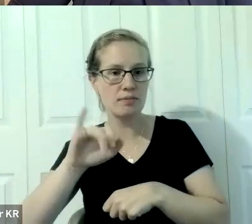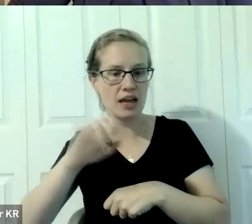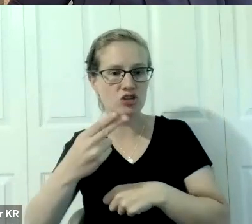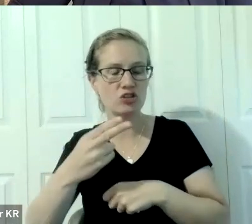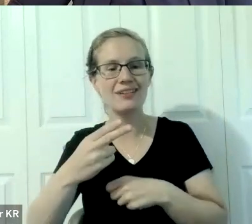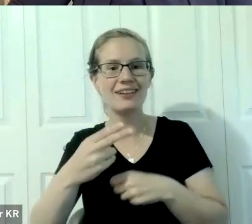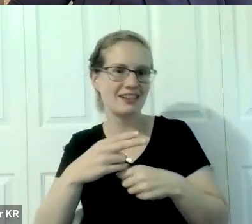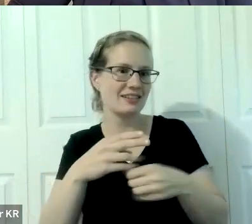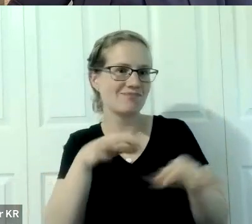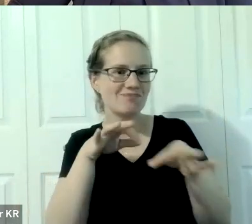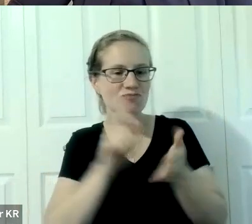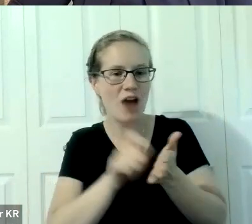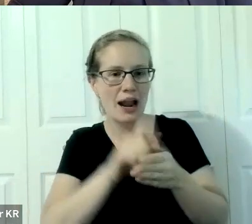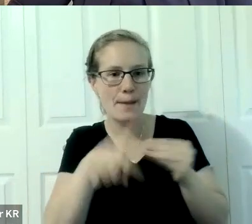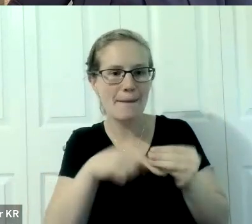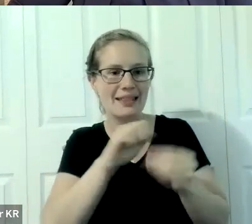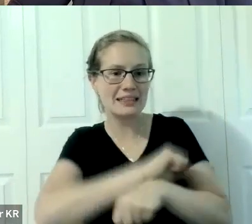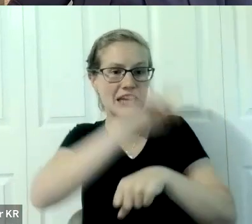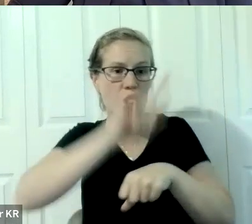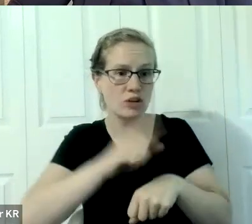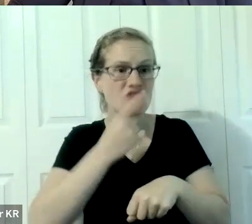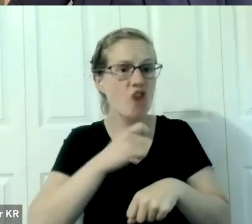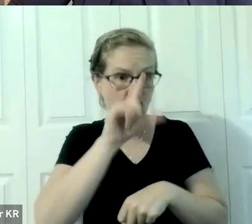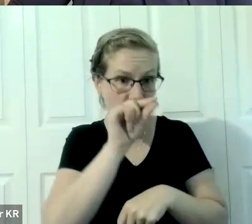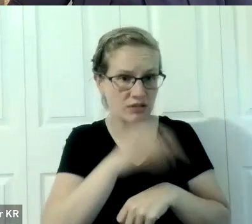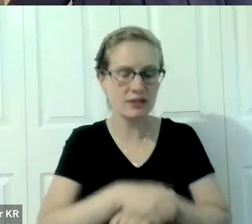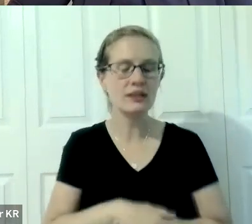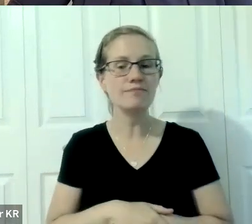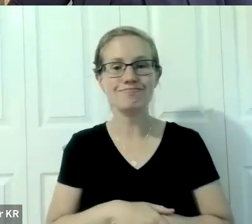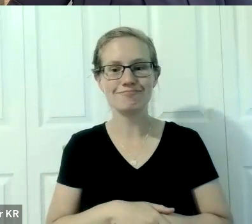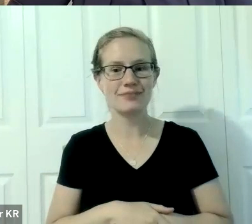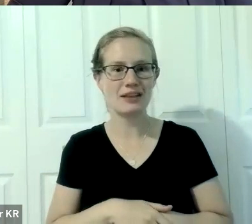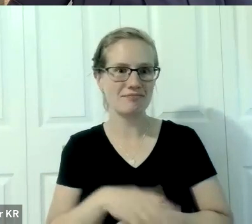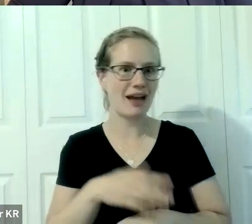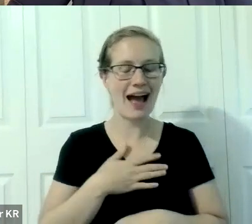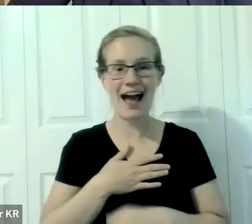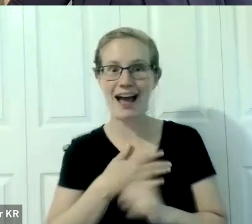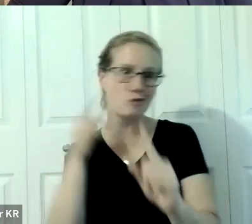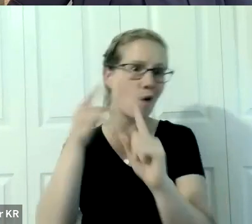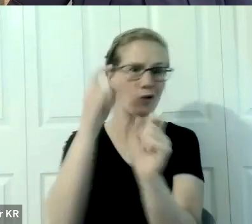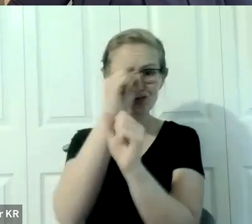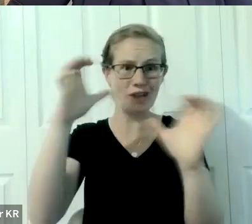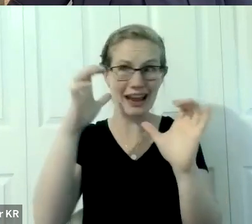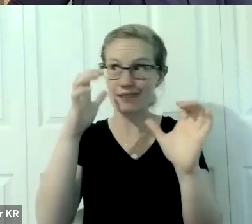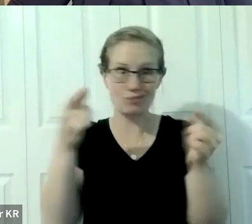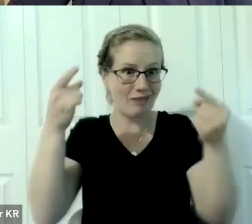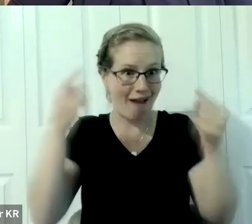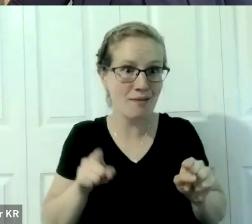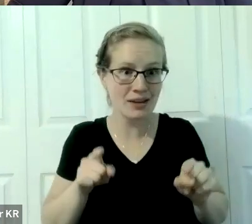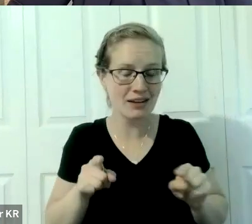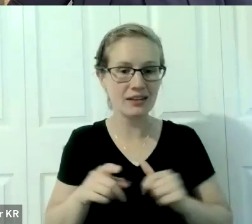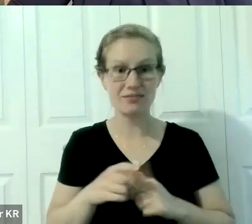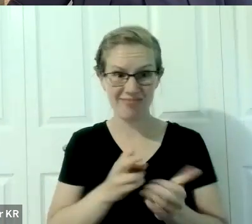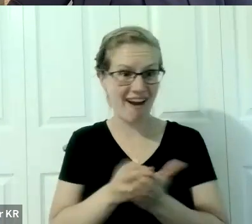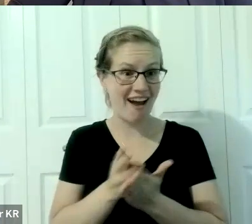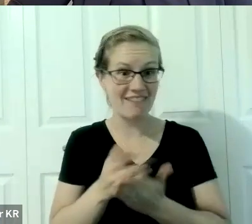St. Louis Cardinals, and doing what I had always dreamt of doing. And